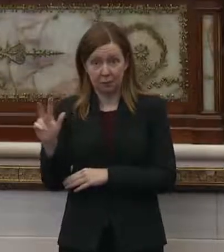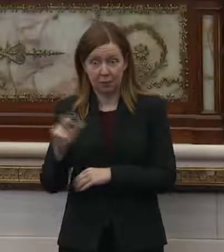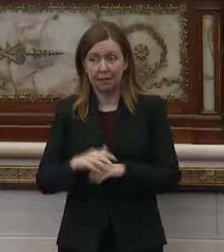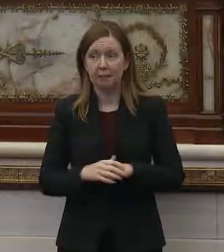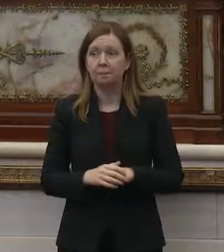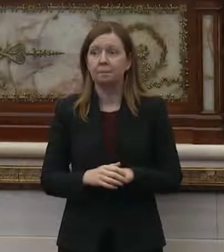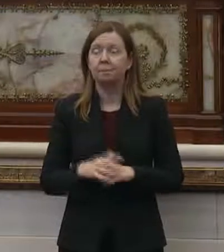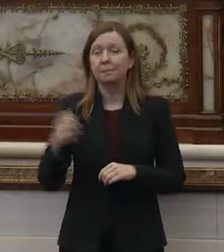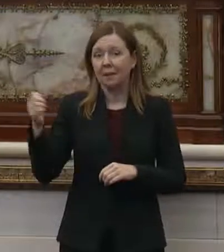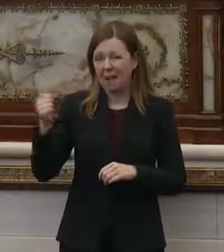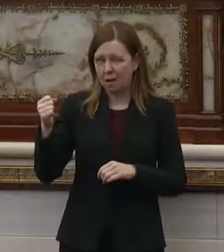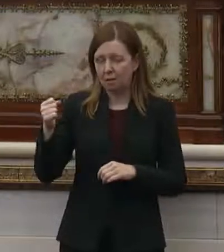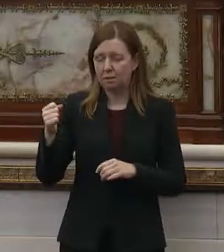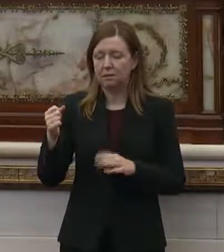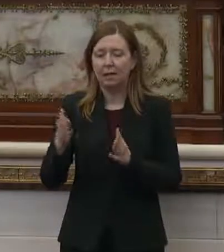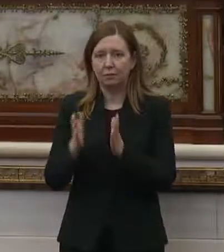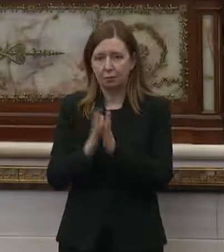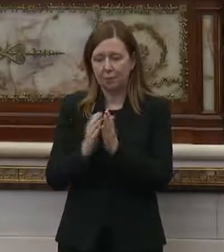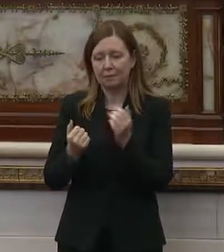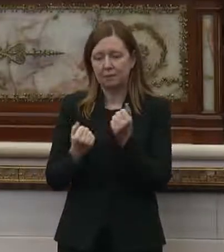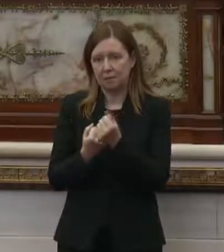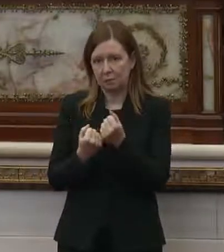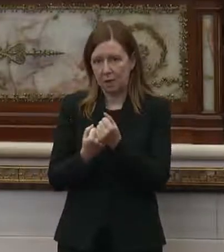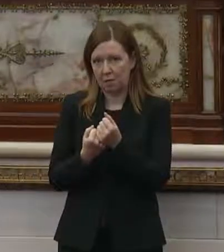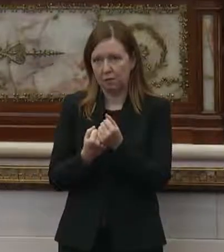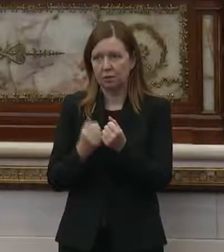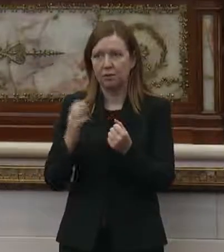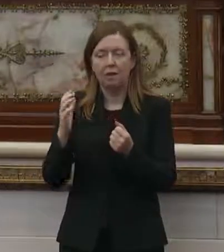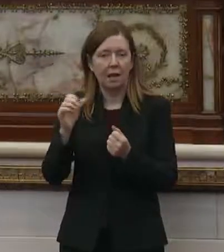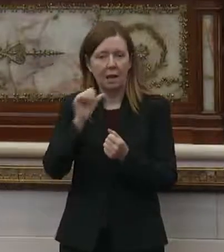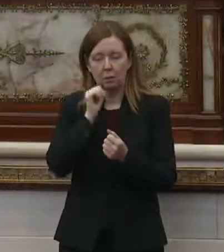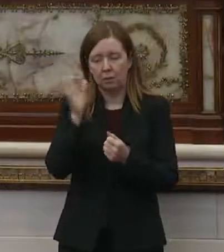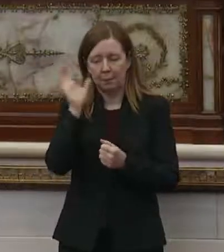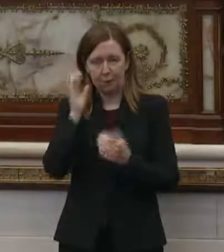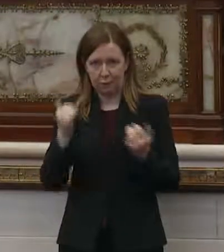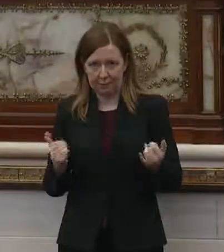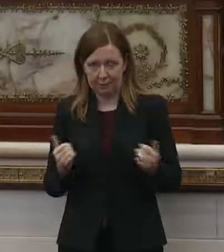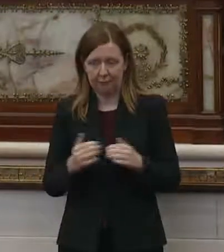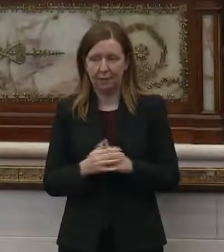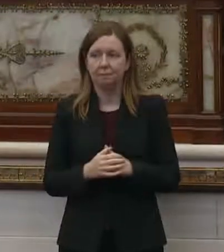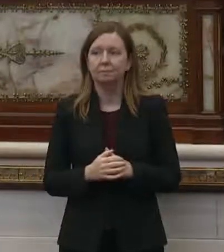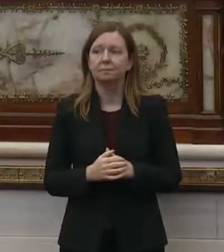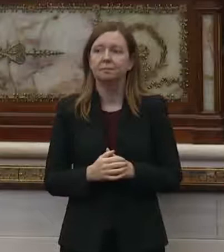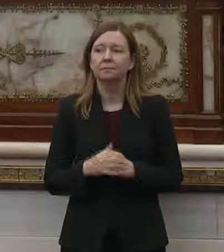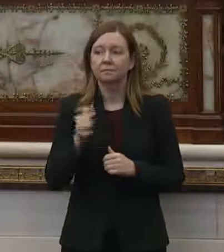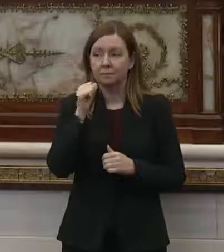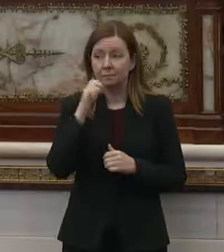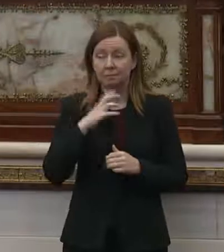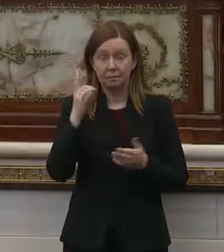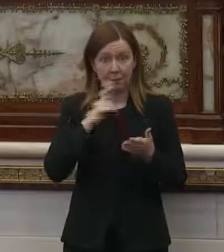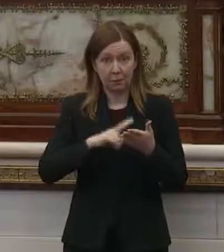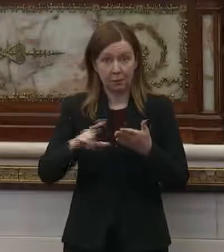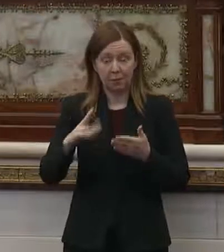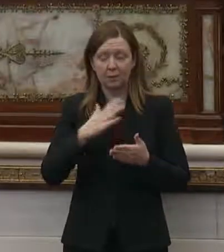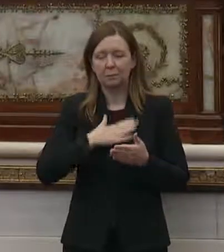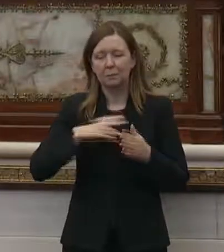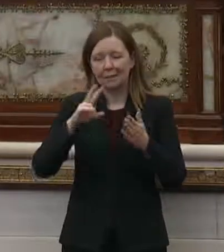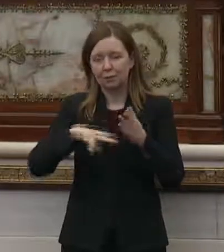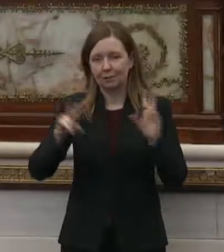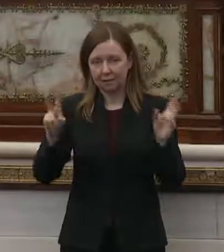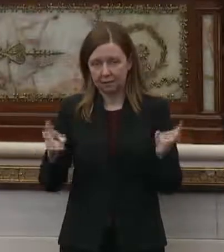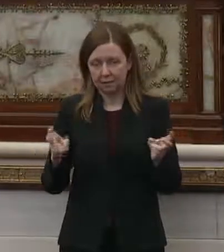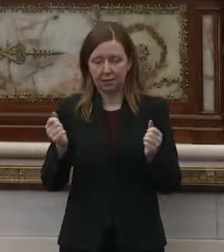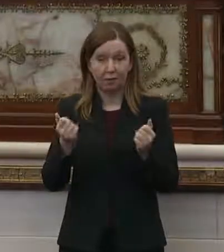200403 is being held at the request of the sponsor and will not be heard today. Madam Clerk, will you please read the title of